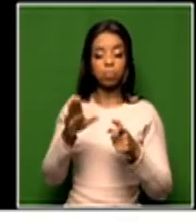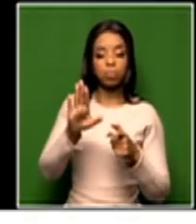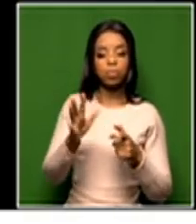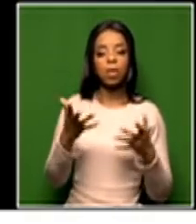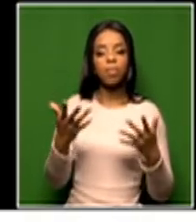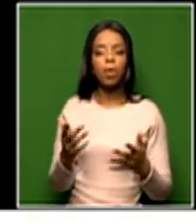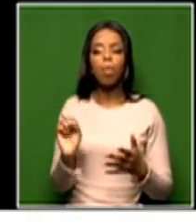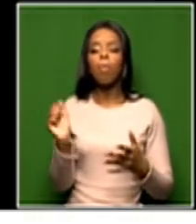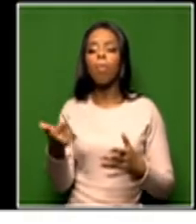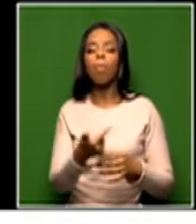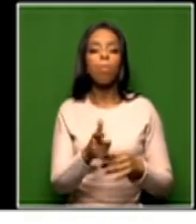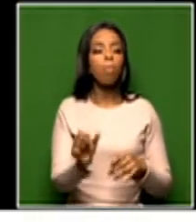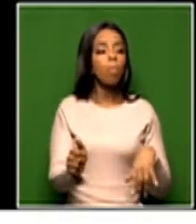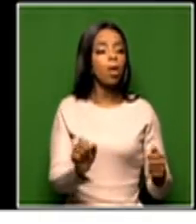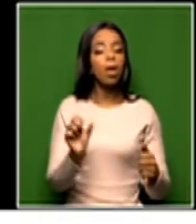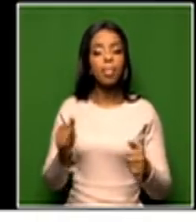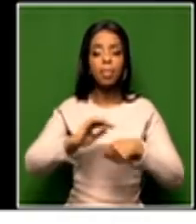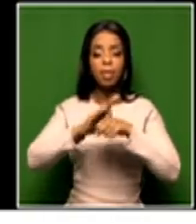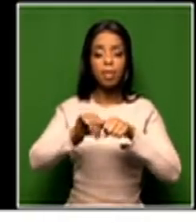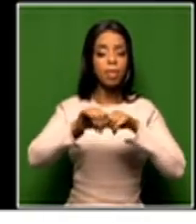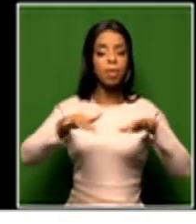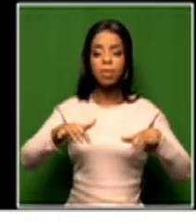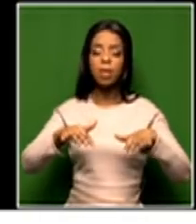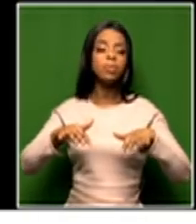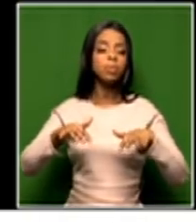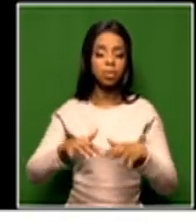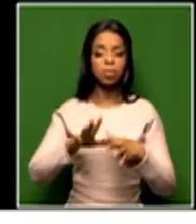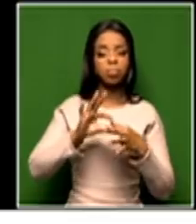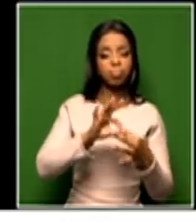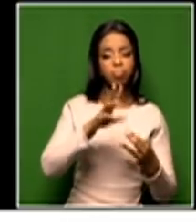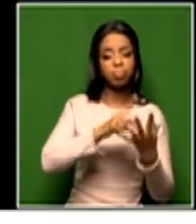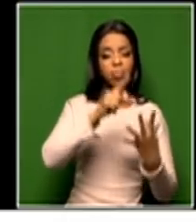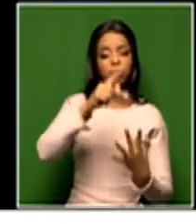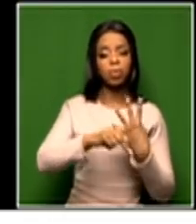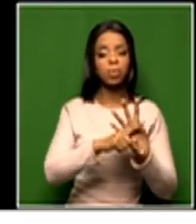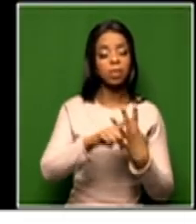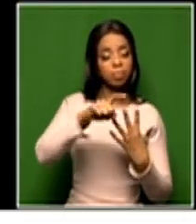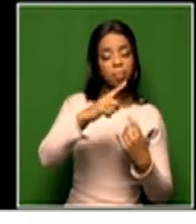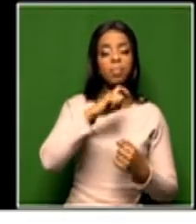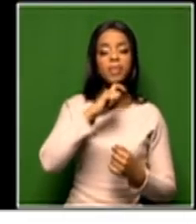other COVID-19 related projects. The modus operandi that was used to abuse